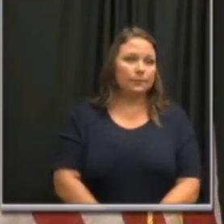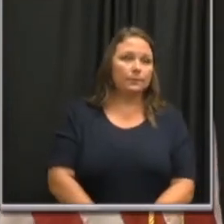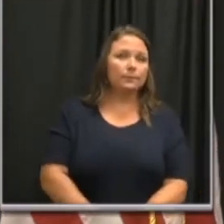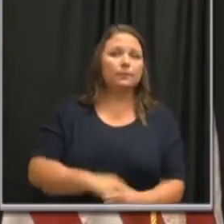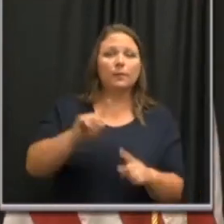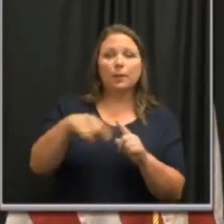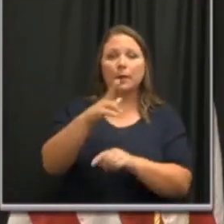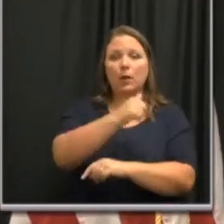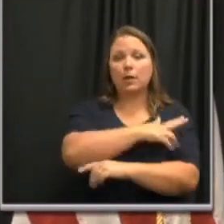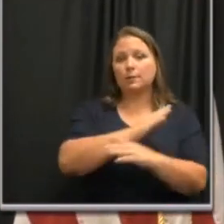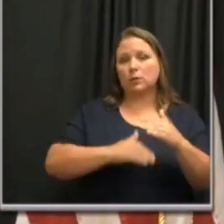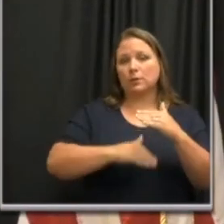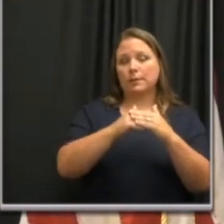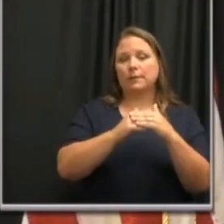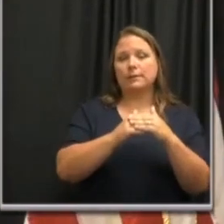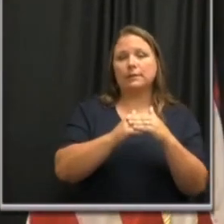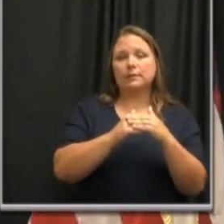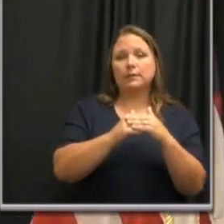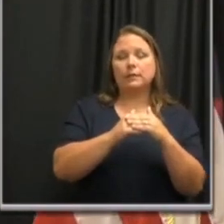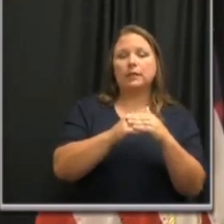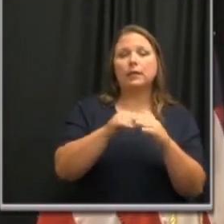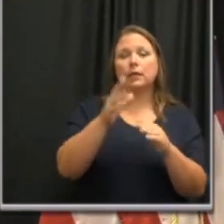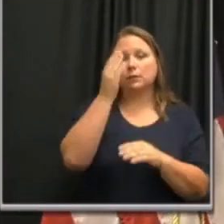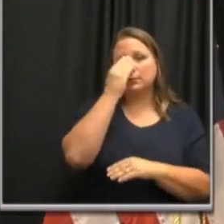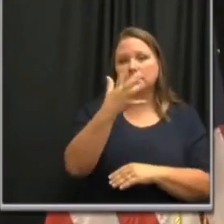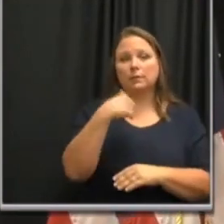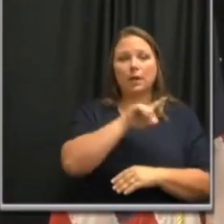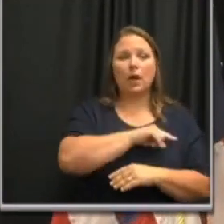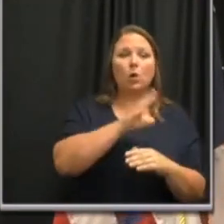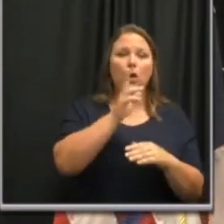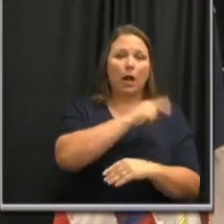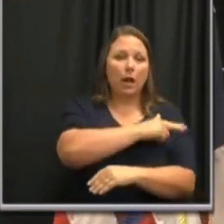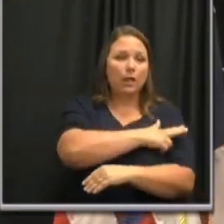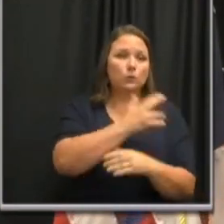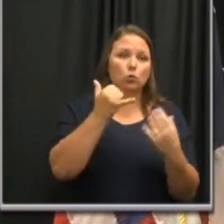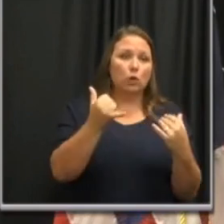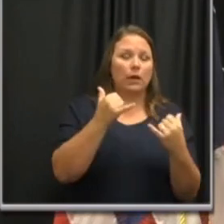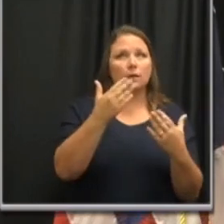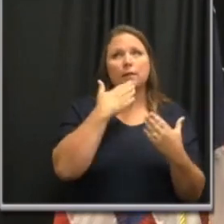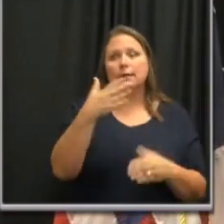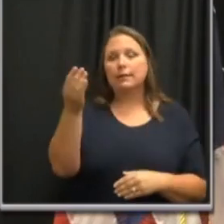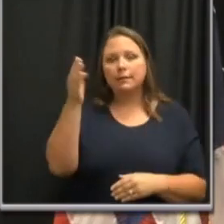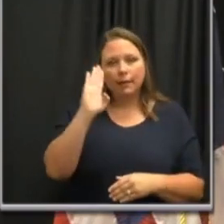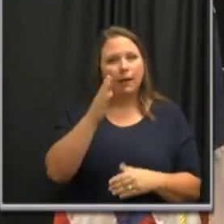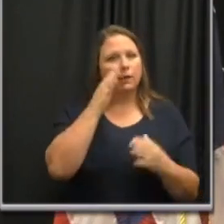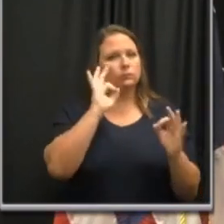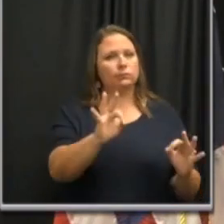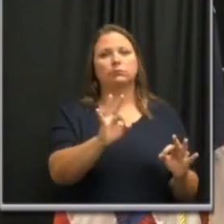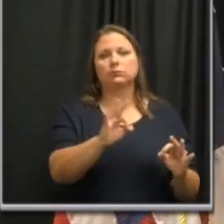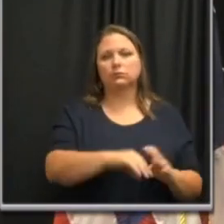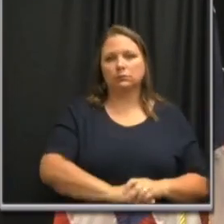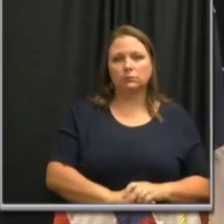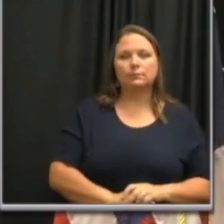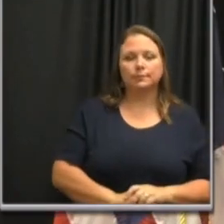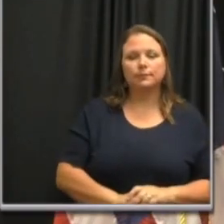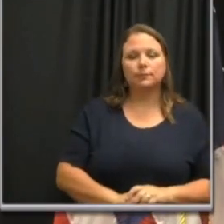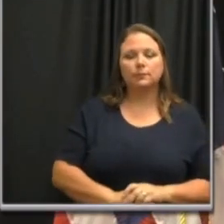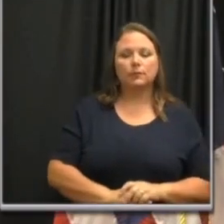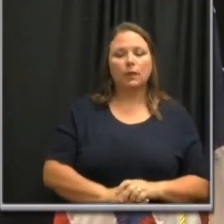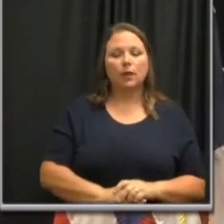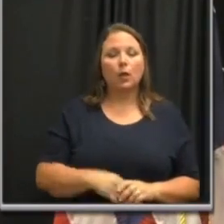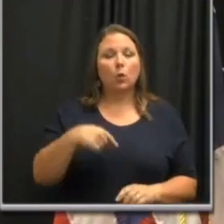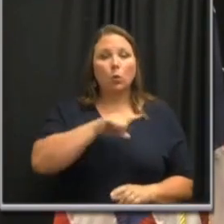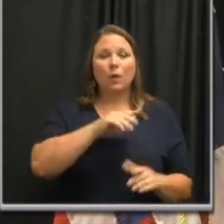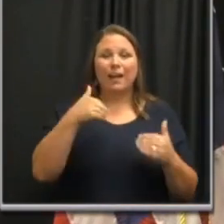Regarding hospital capacity, Harriet, I would say that our hospital capacity right now still, thank God, is good. We have, as I